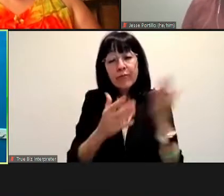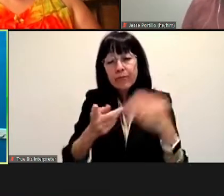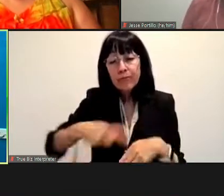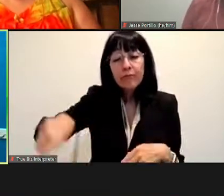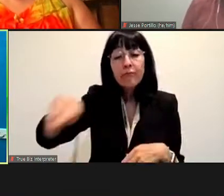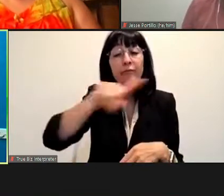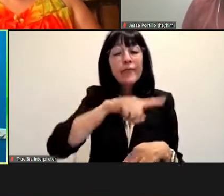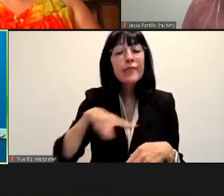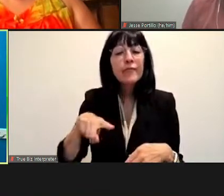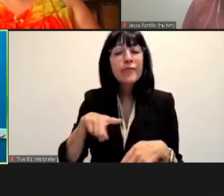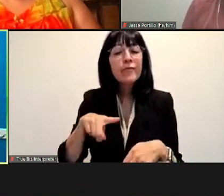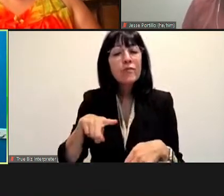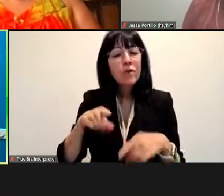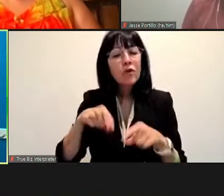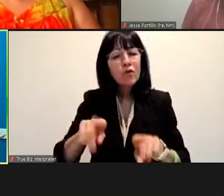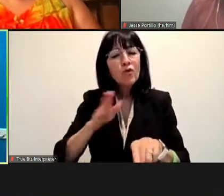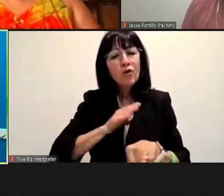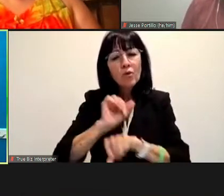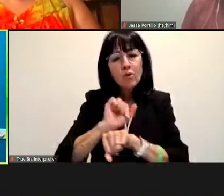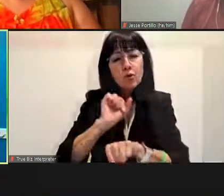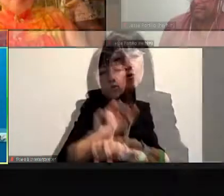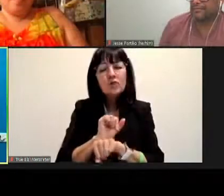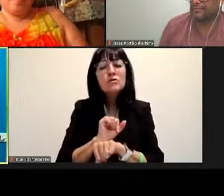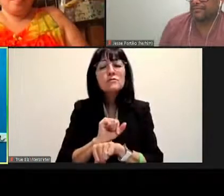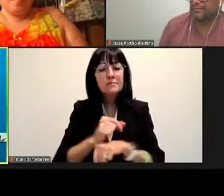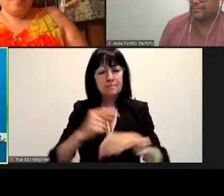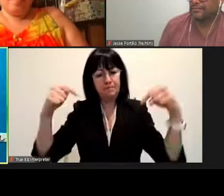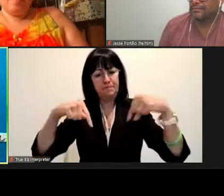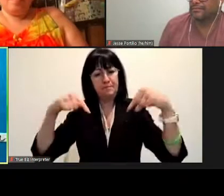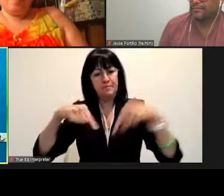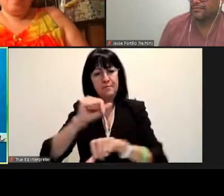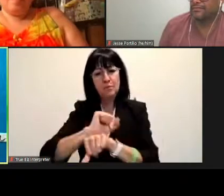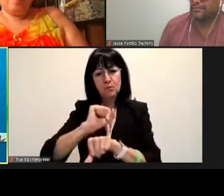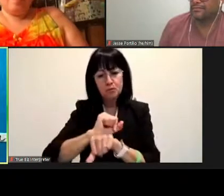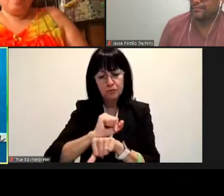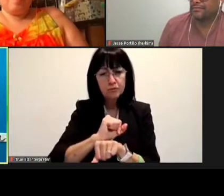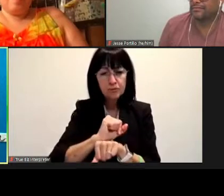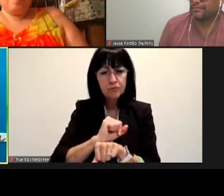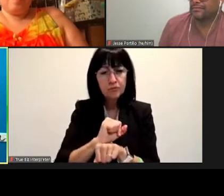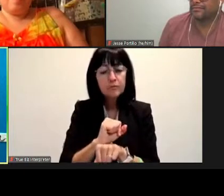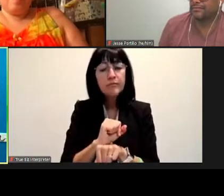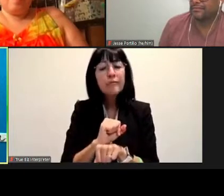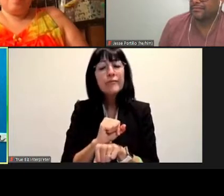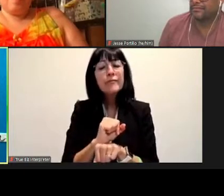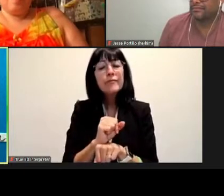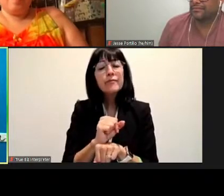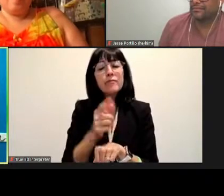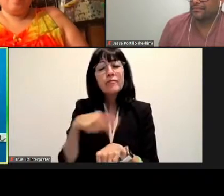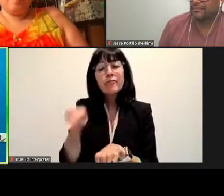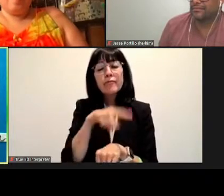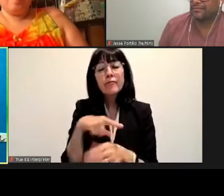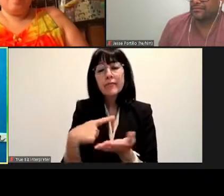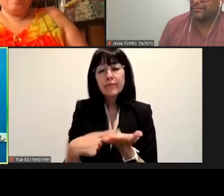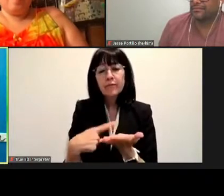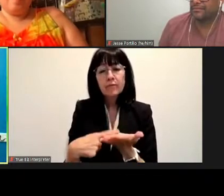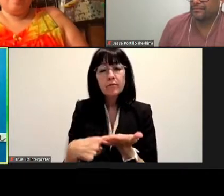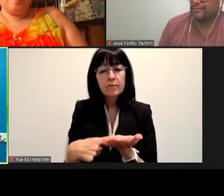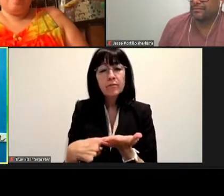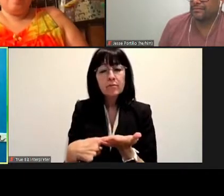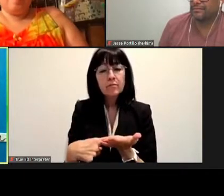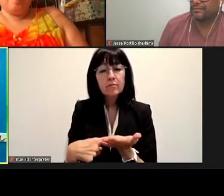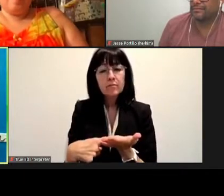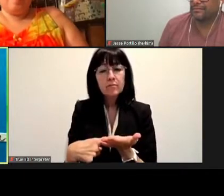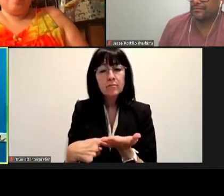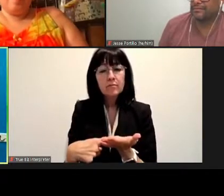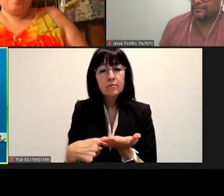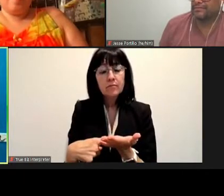our practice in the space. One of the things that we were talking about was if anybody has